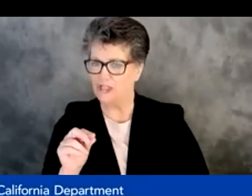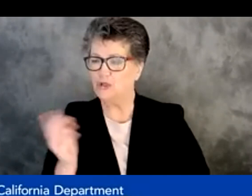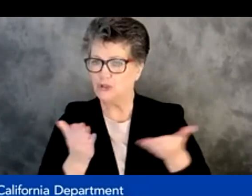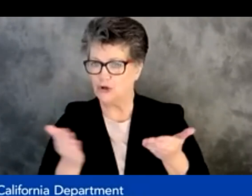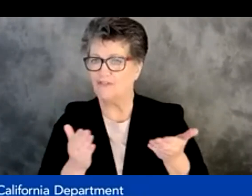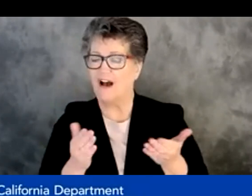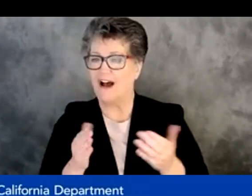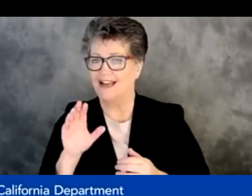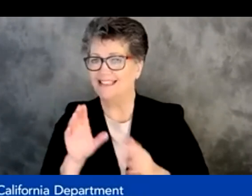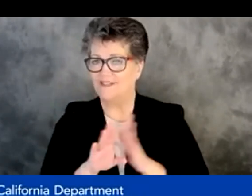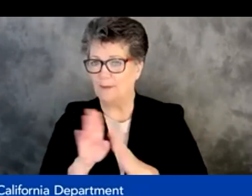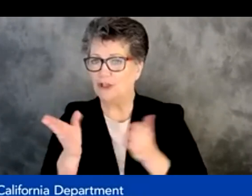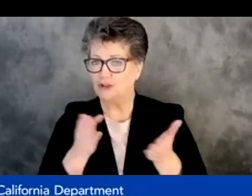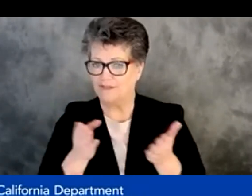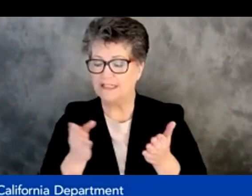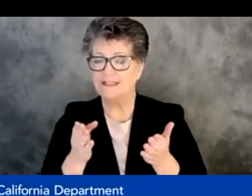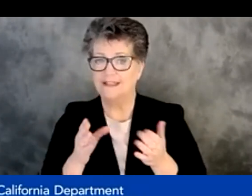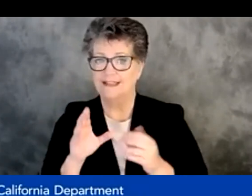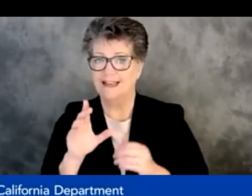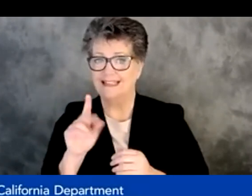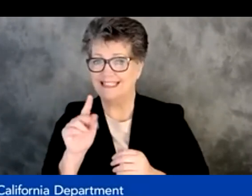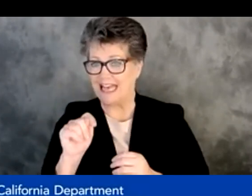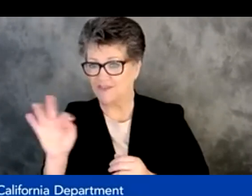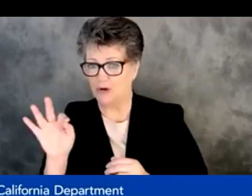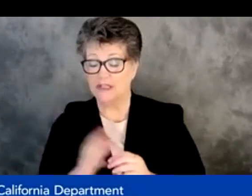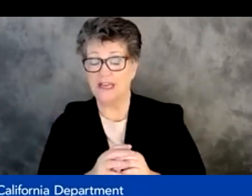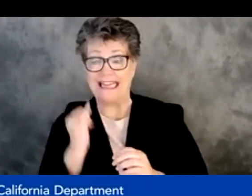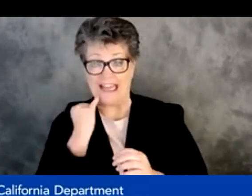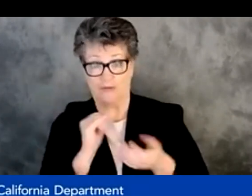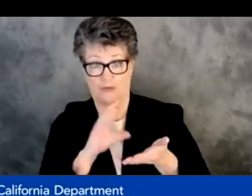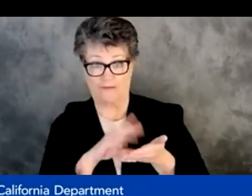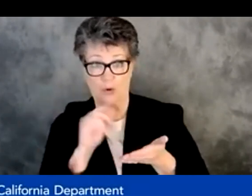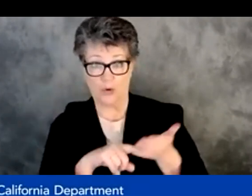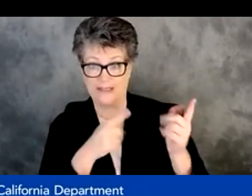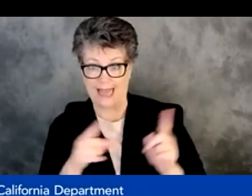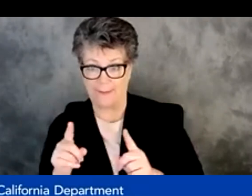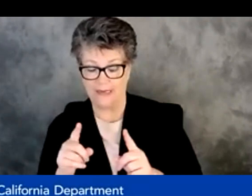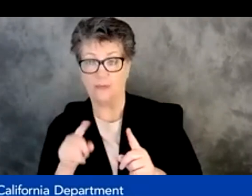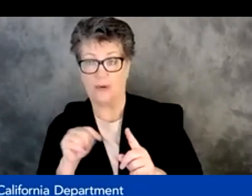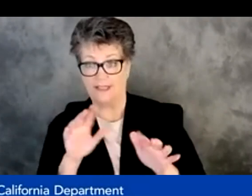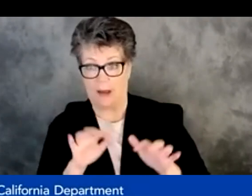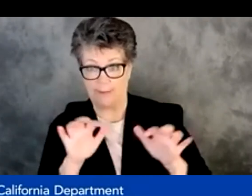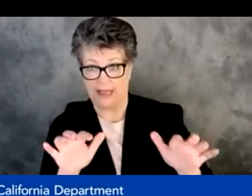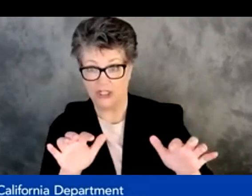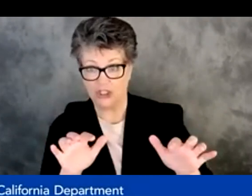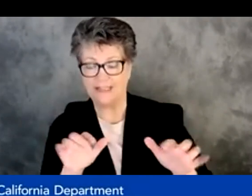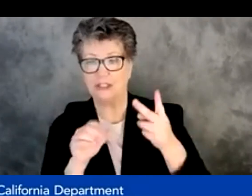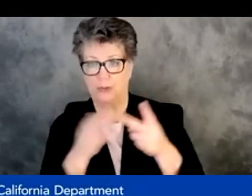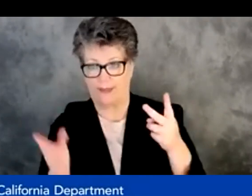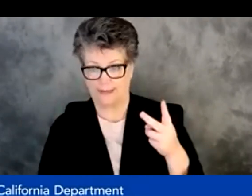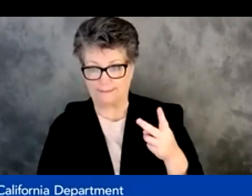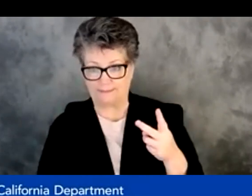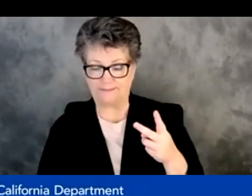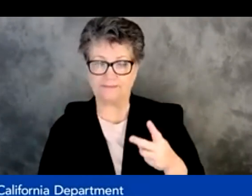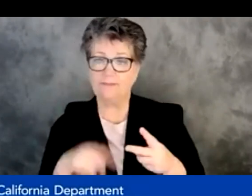Developmental Services Task Force, and I think that if there's a takeaway about what needs to happen with this population, it's two main things.